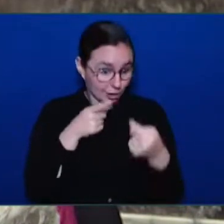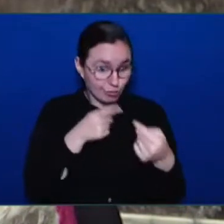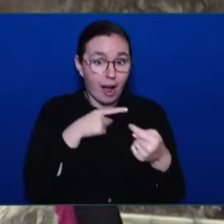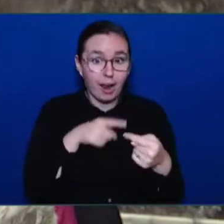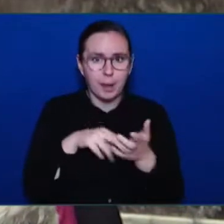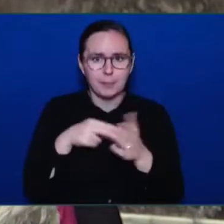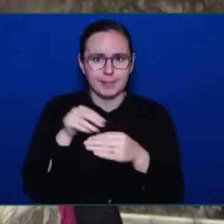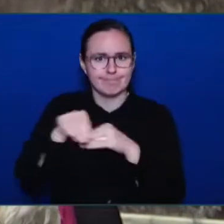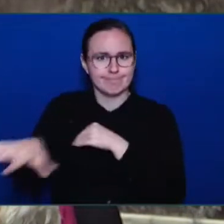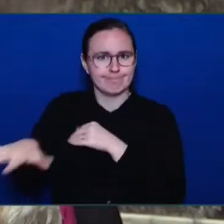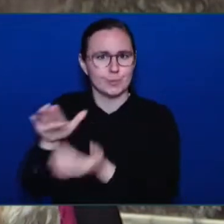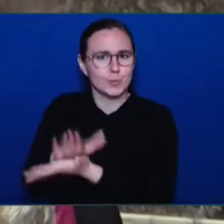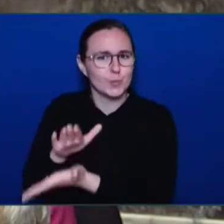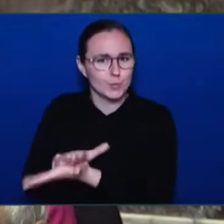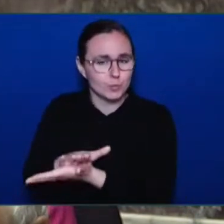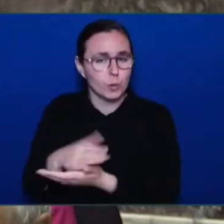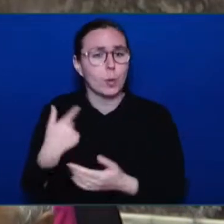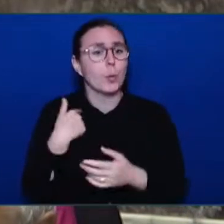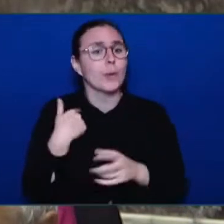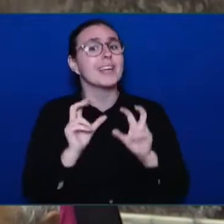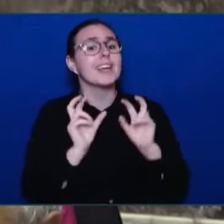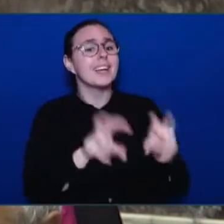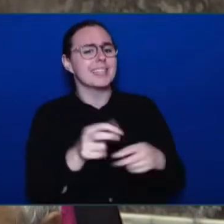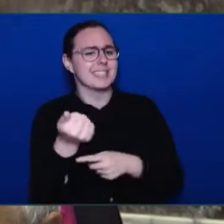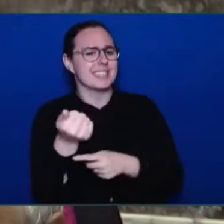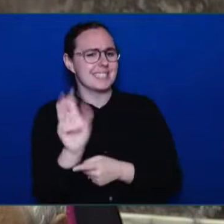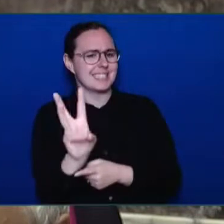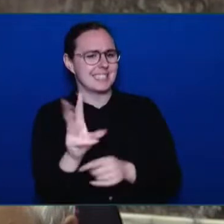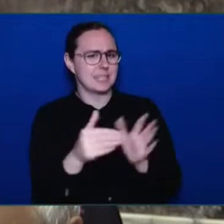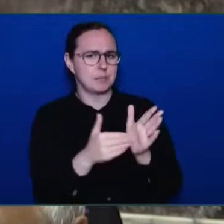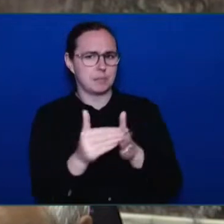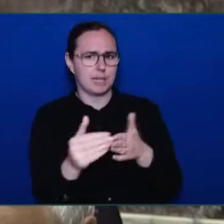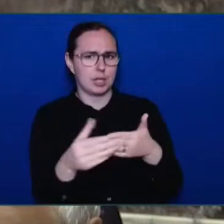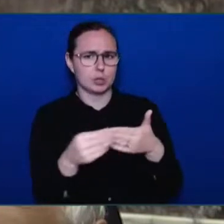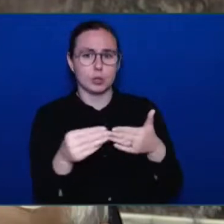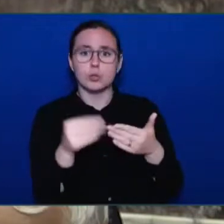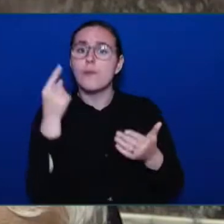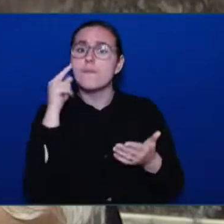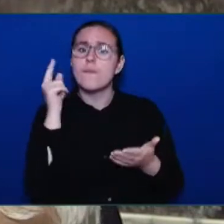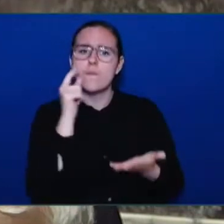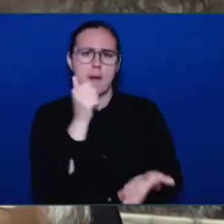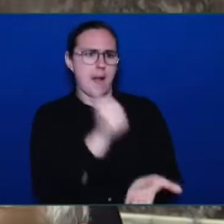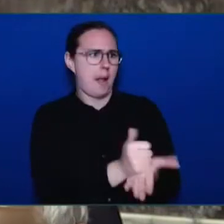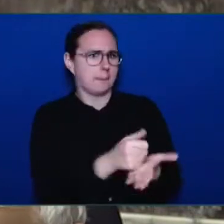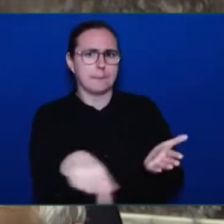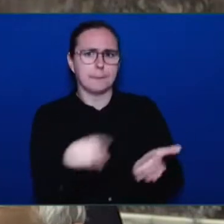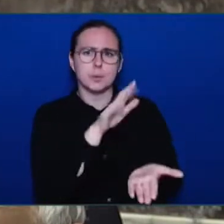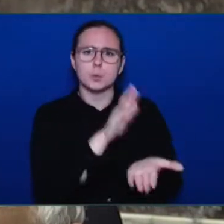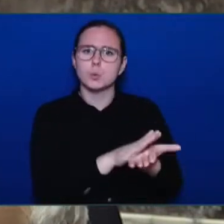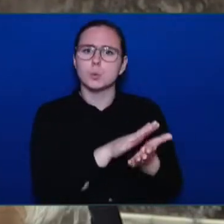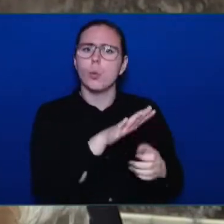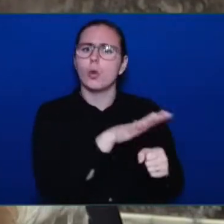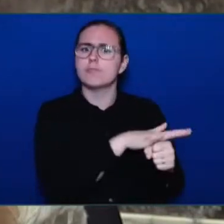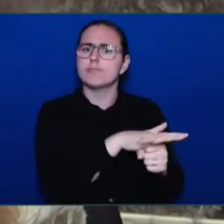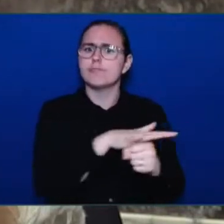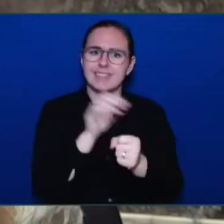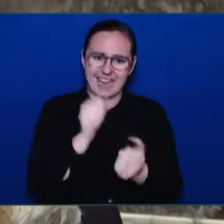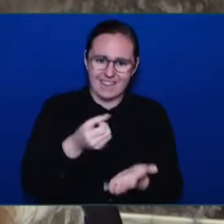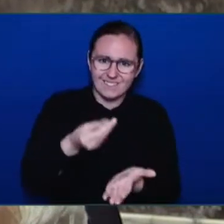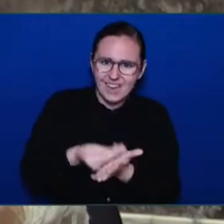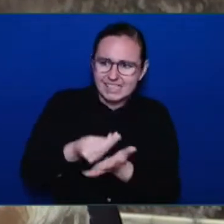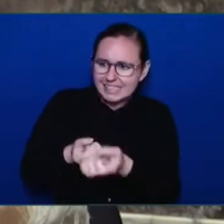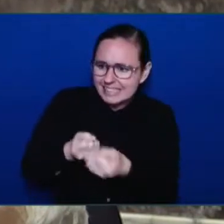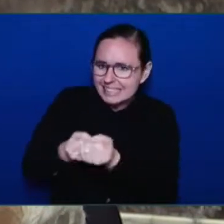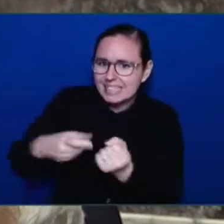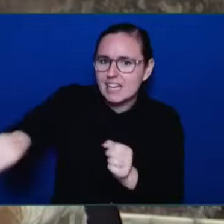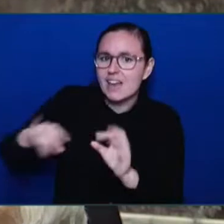school districts had additional resources to help families with food programs, to help with expenses like school supplies. And